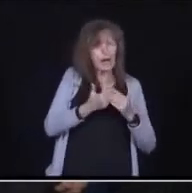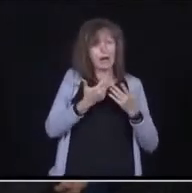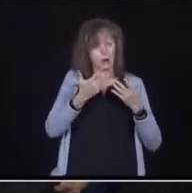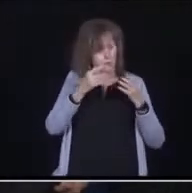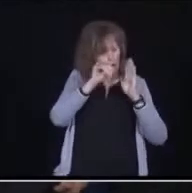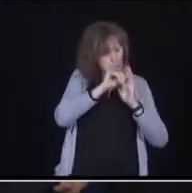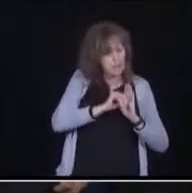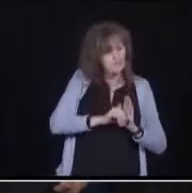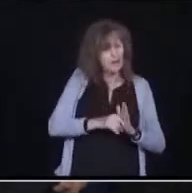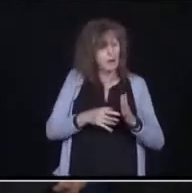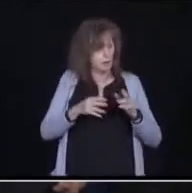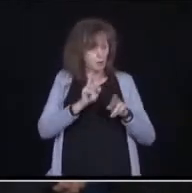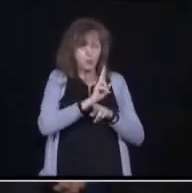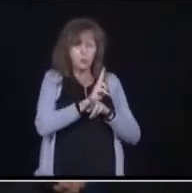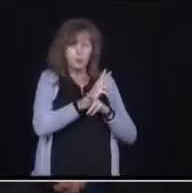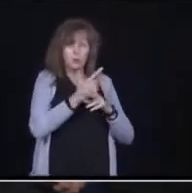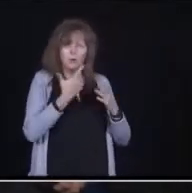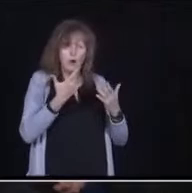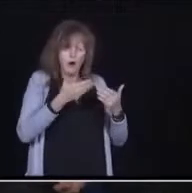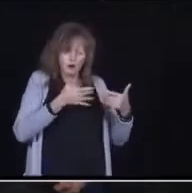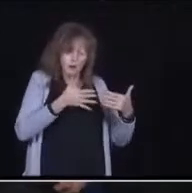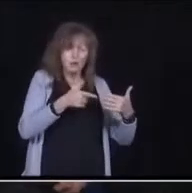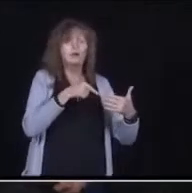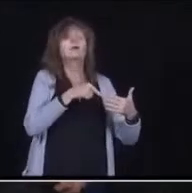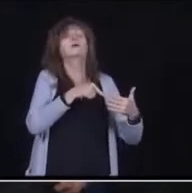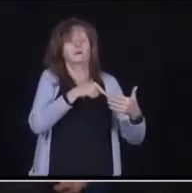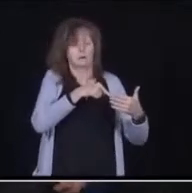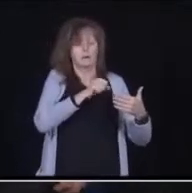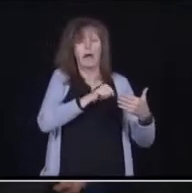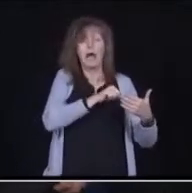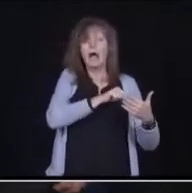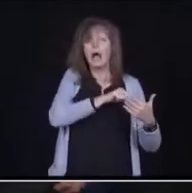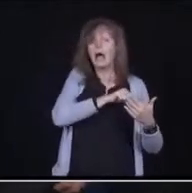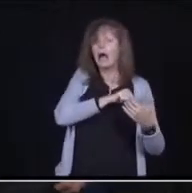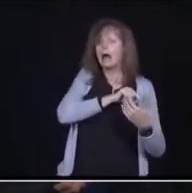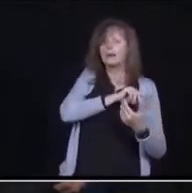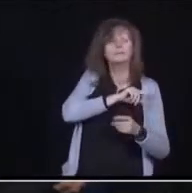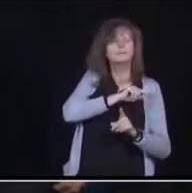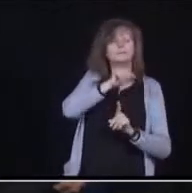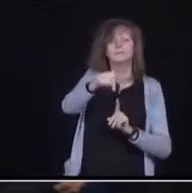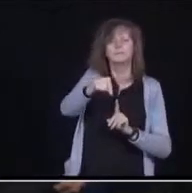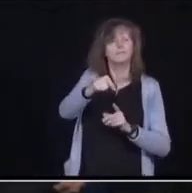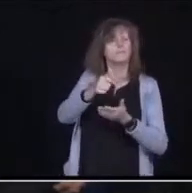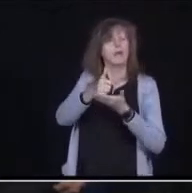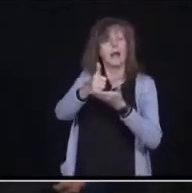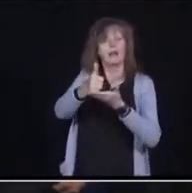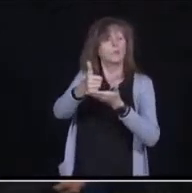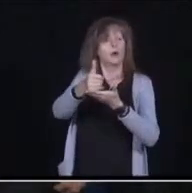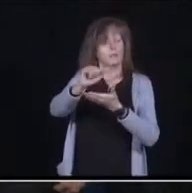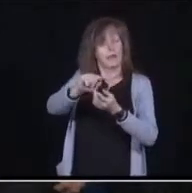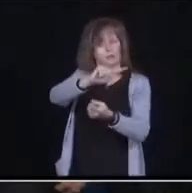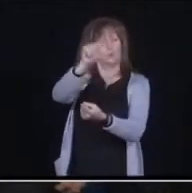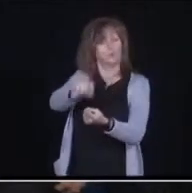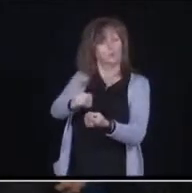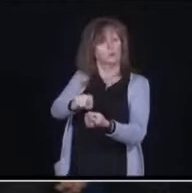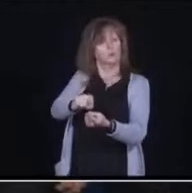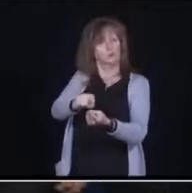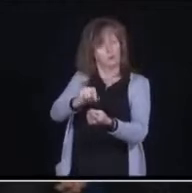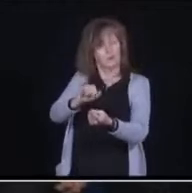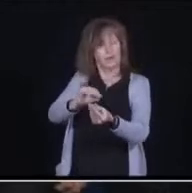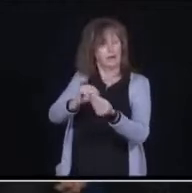on, and apply that in ways that would help to reduce the chance of continued increase in